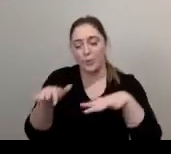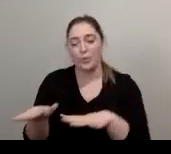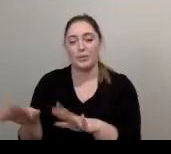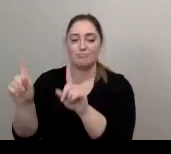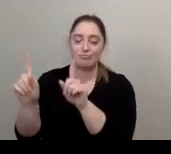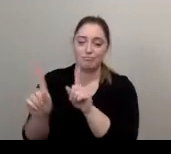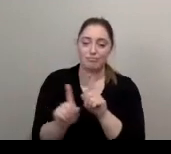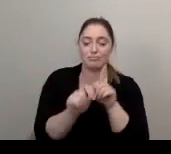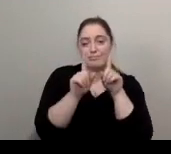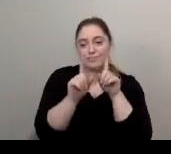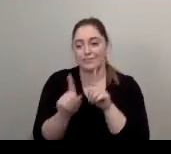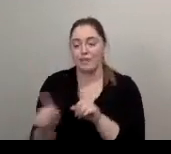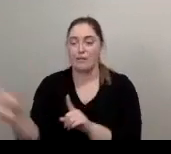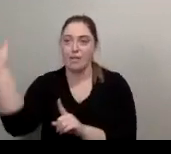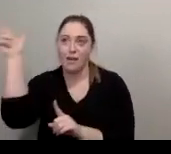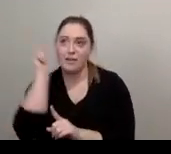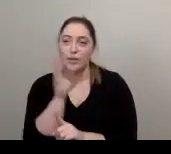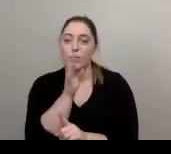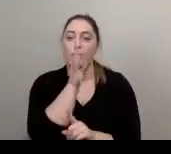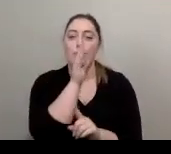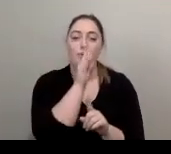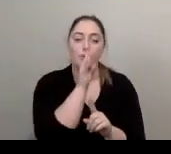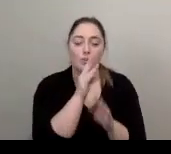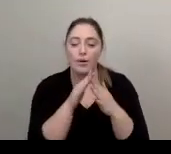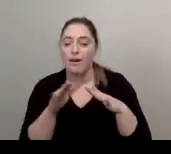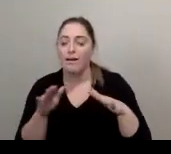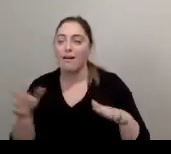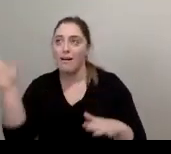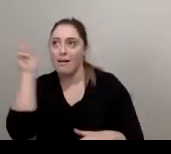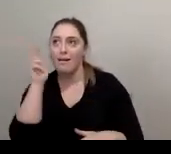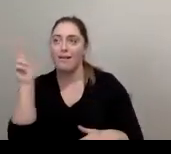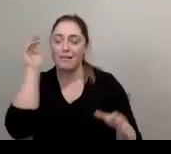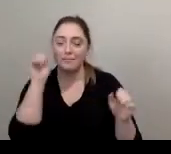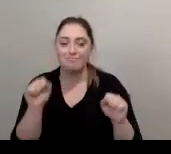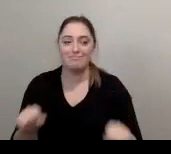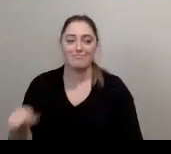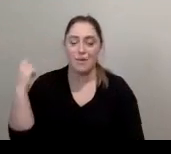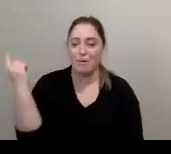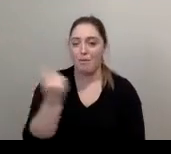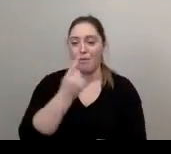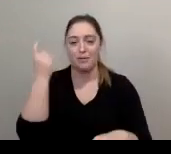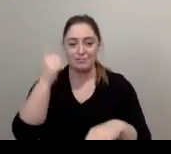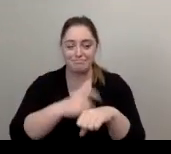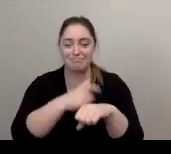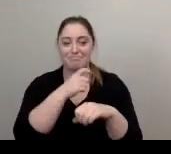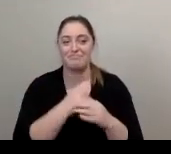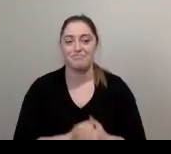She's whispering to you all the time, all the